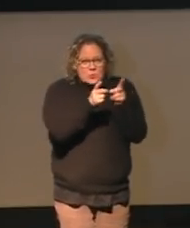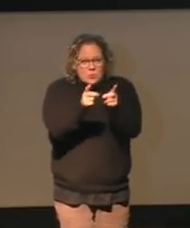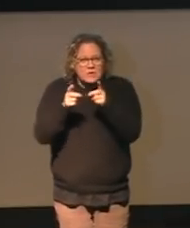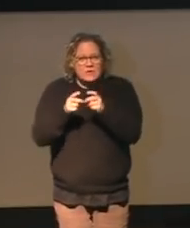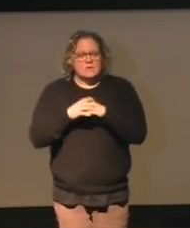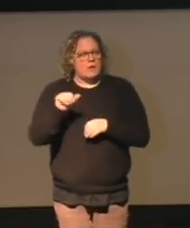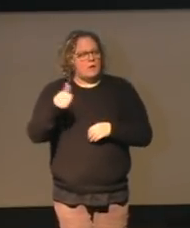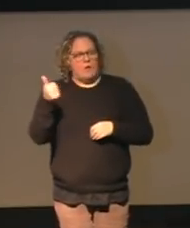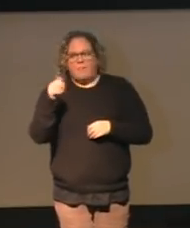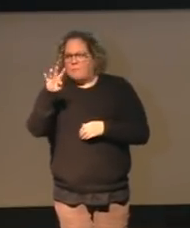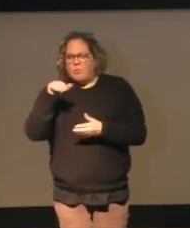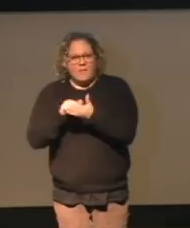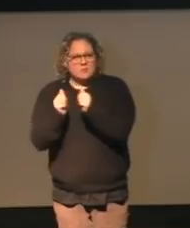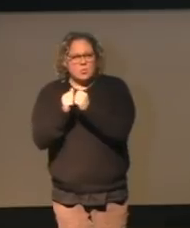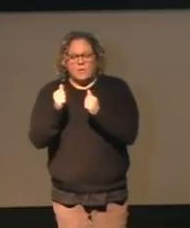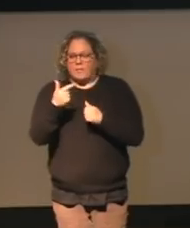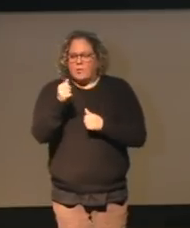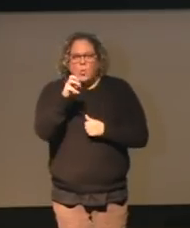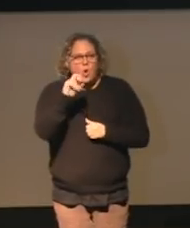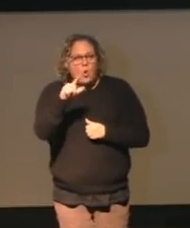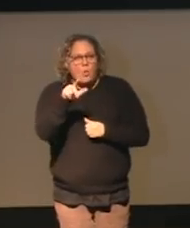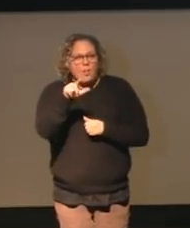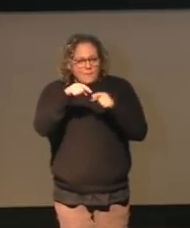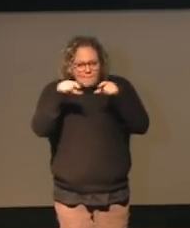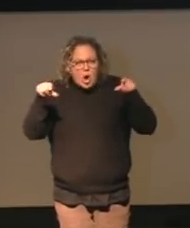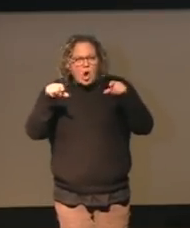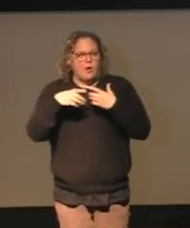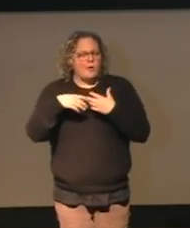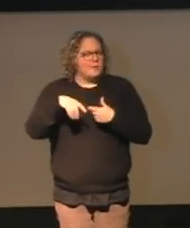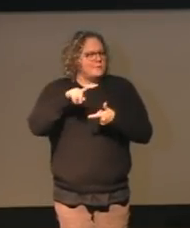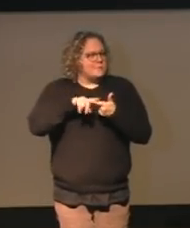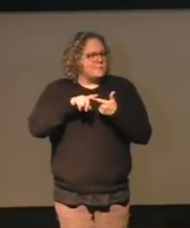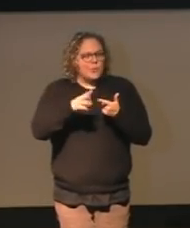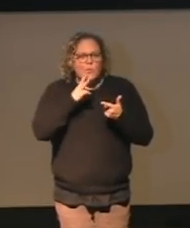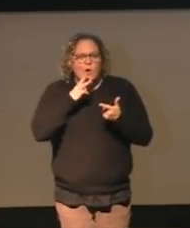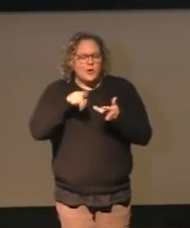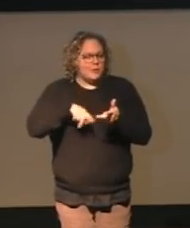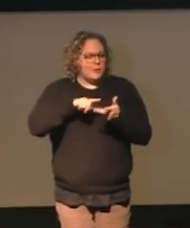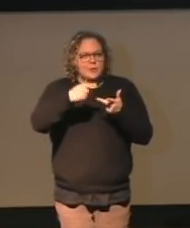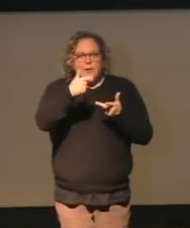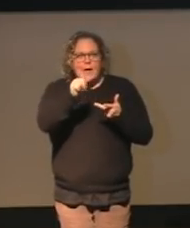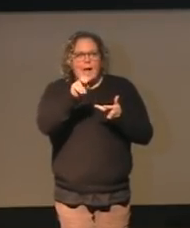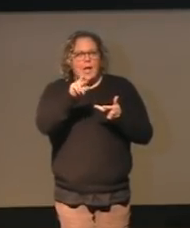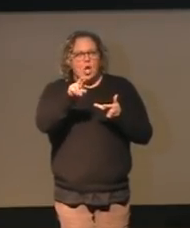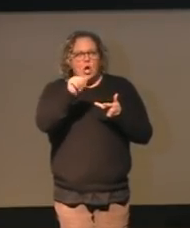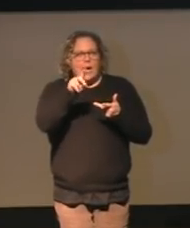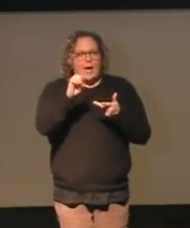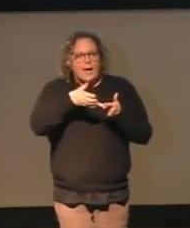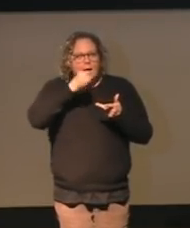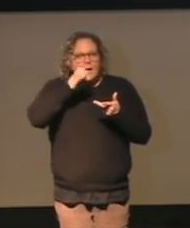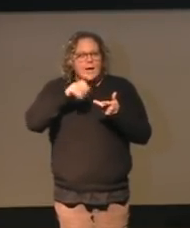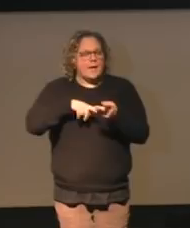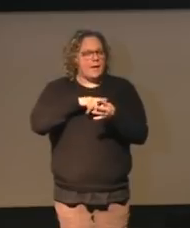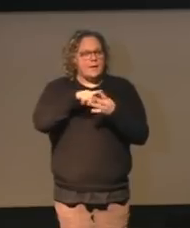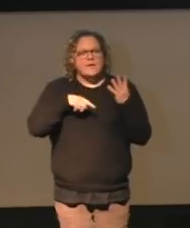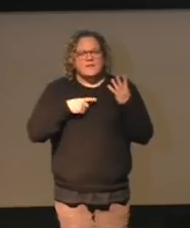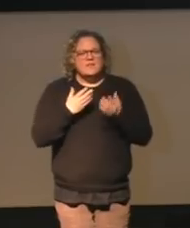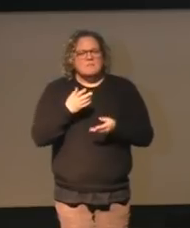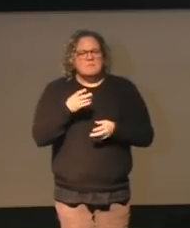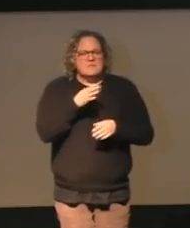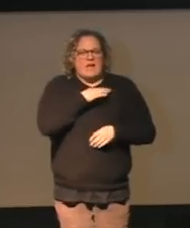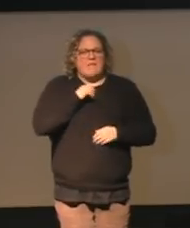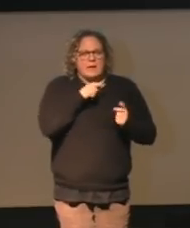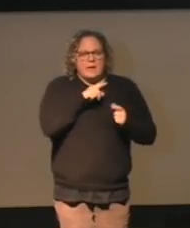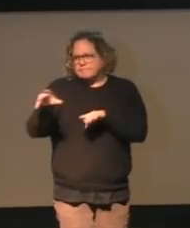granola bars, Gatorade, water, things where people can grab something quick to eat. I know that next week our